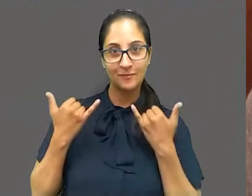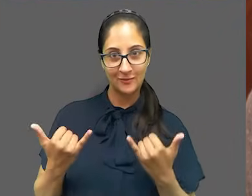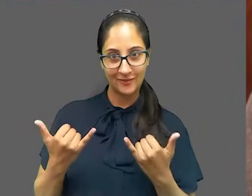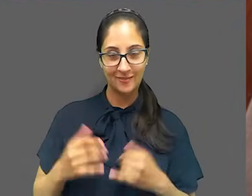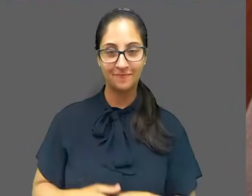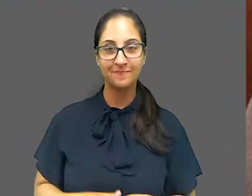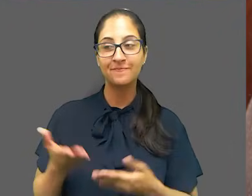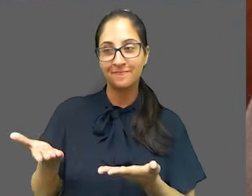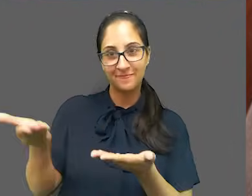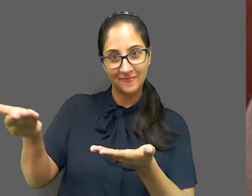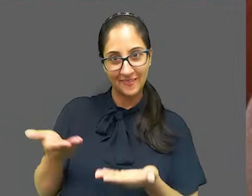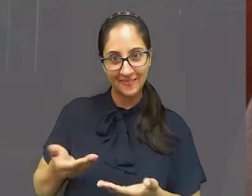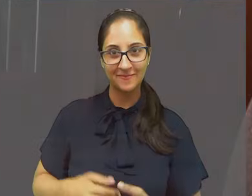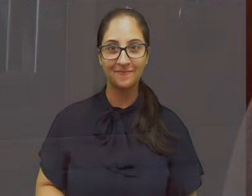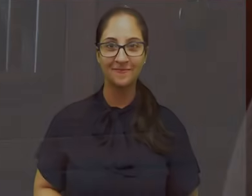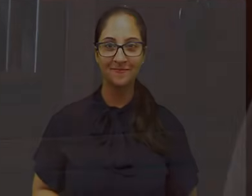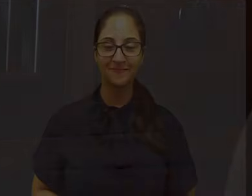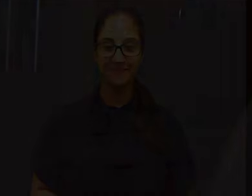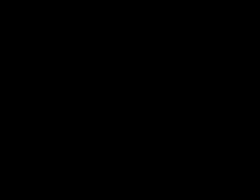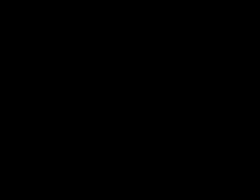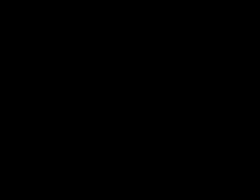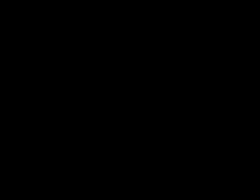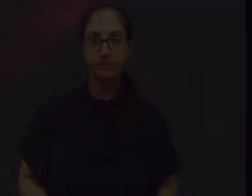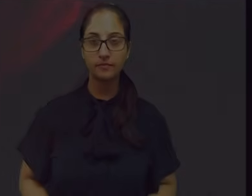us. Dr. Jamal, welcome.